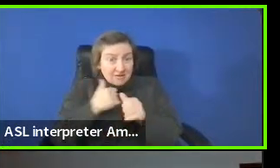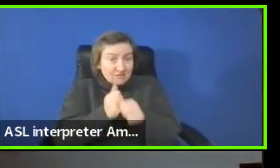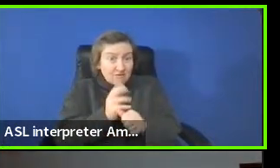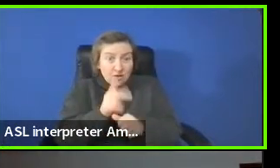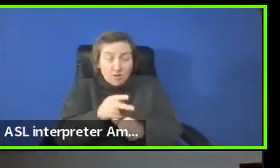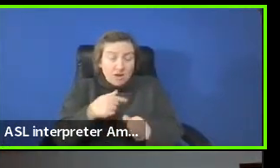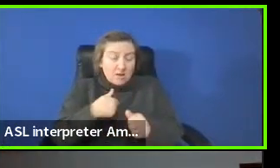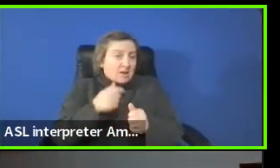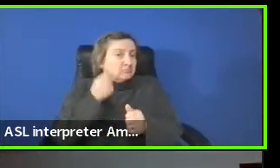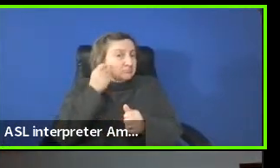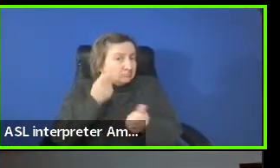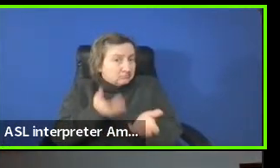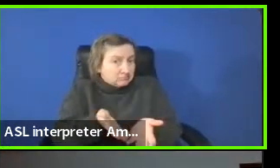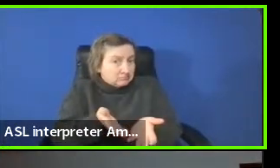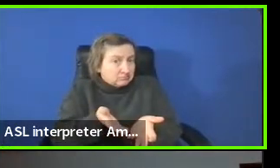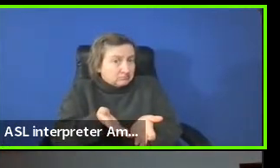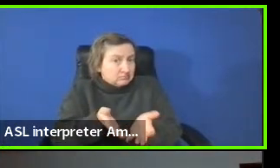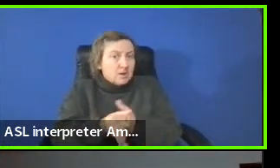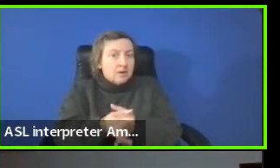certainly understand.